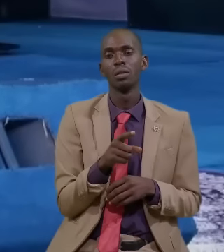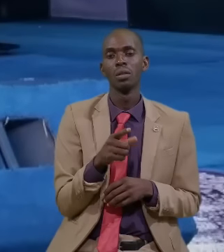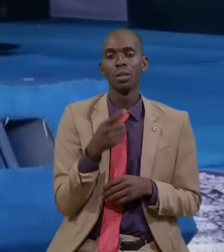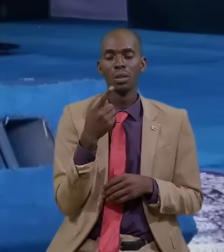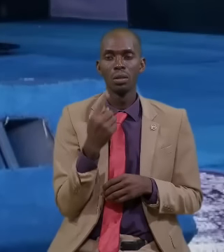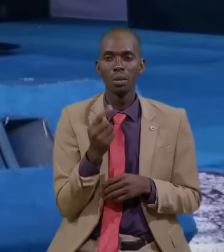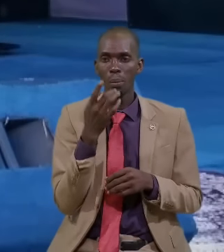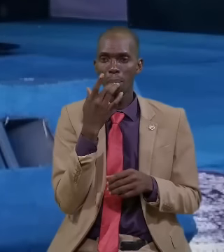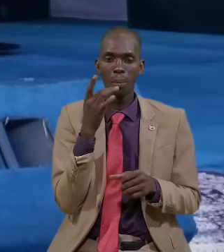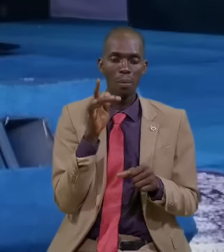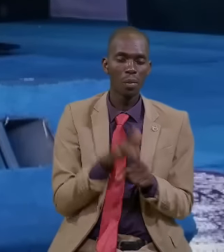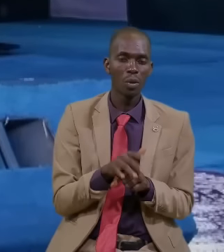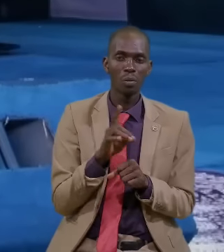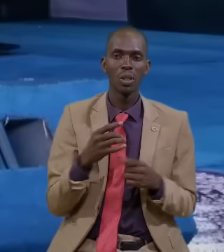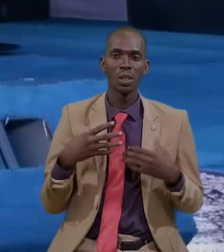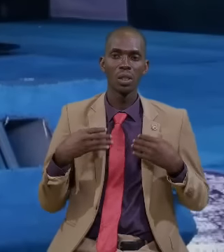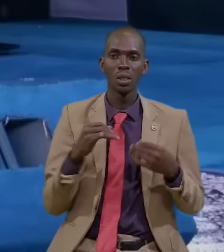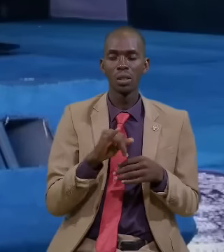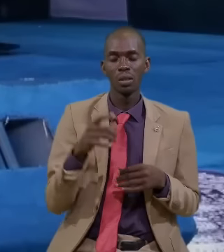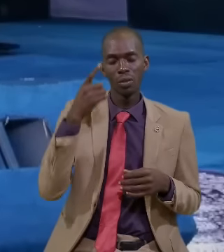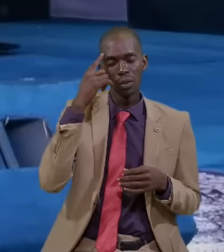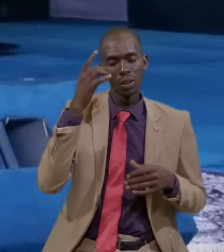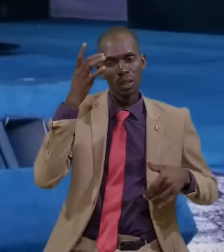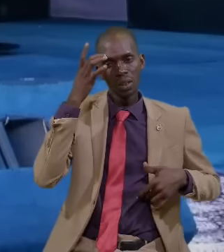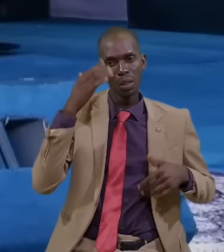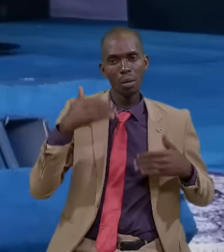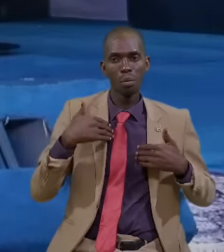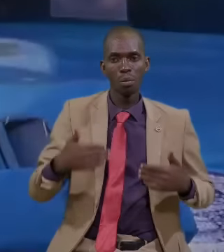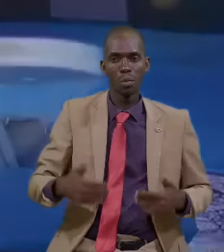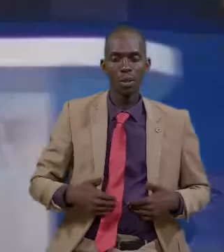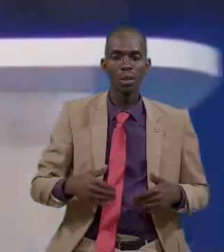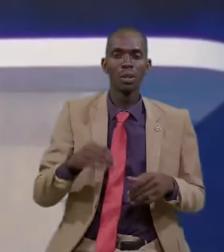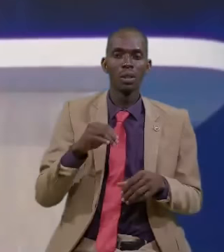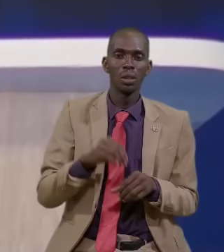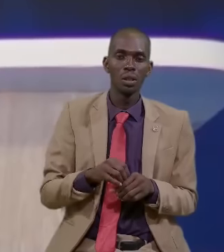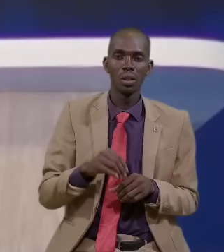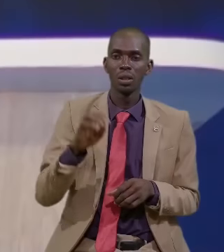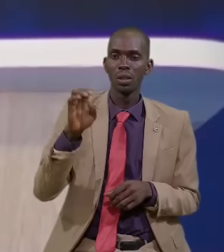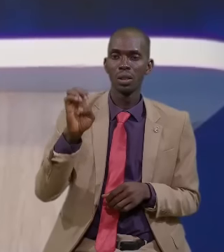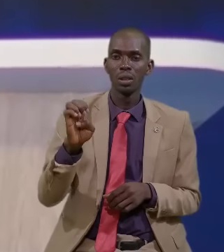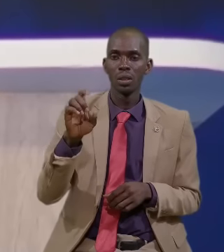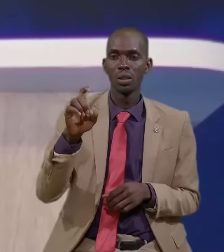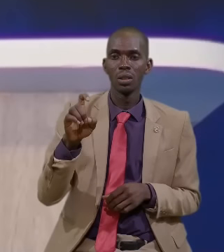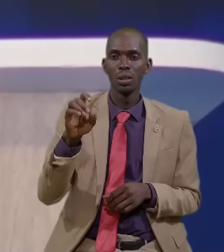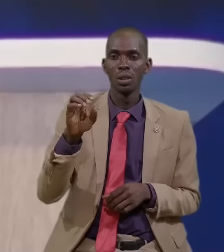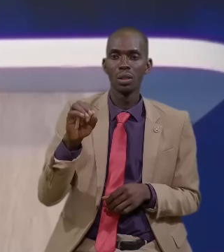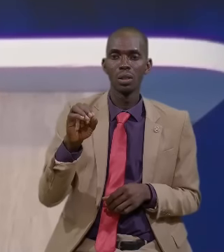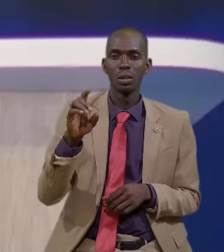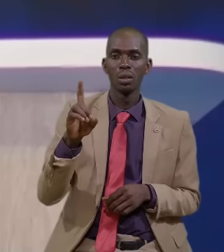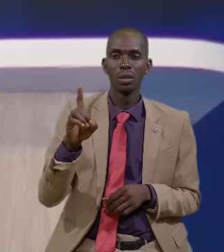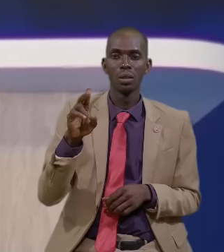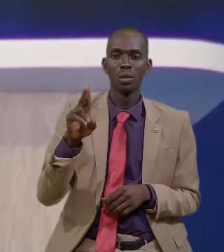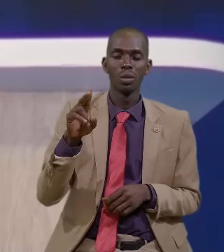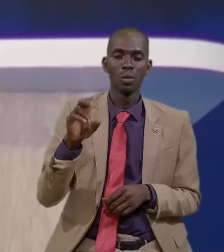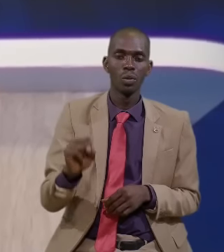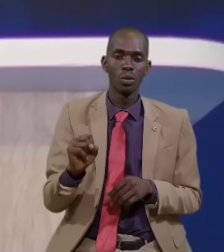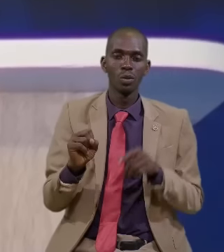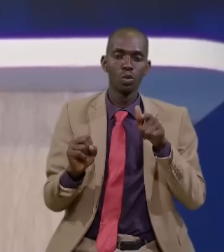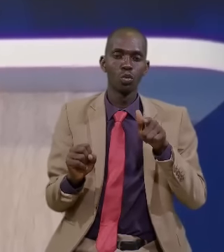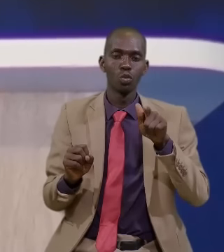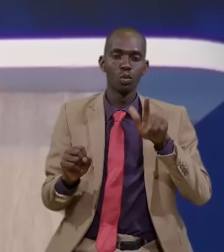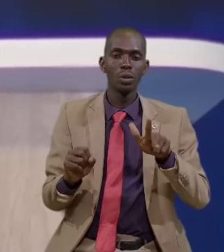healing for the sick body. Chapter 23 of Exodus. Exodus chapter 23. And we're looking